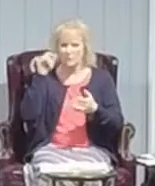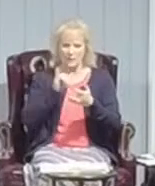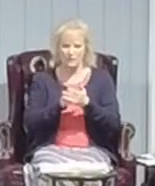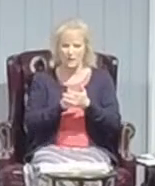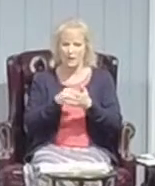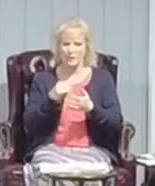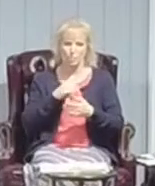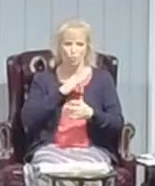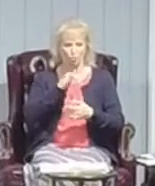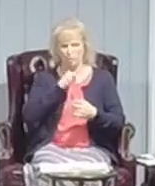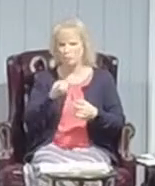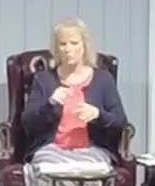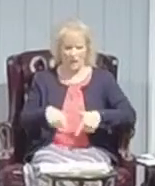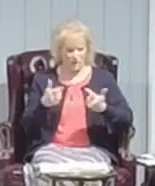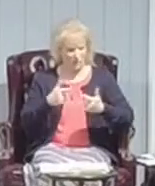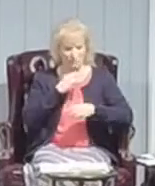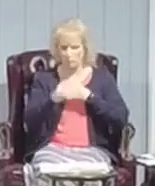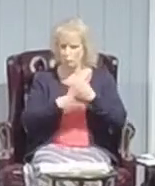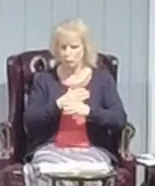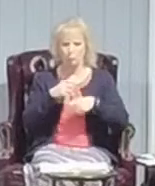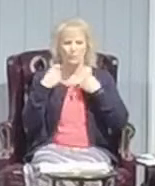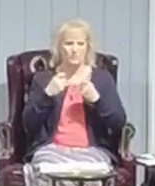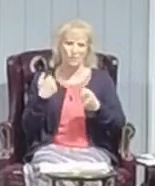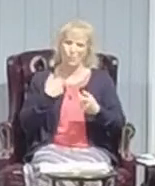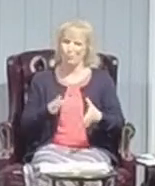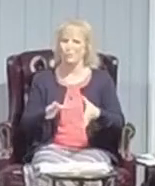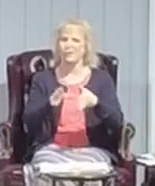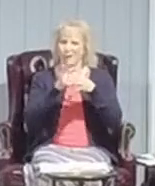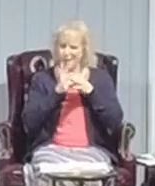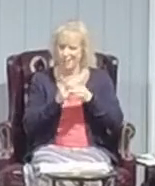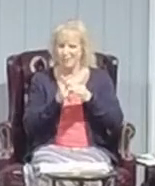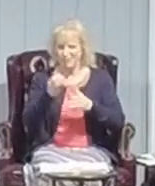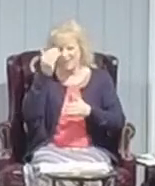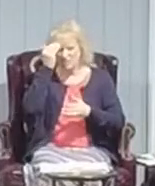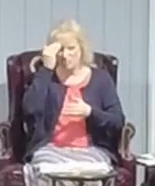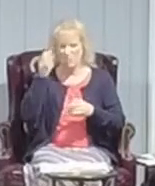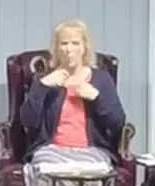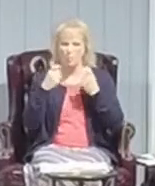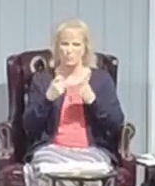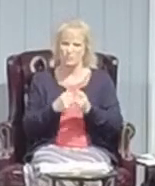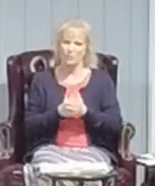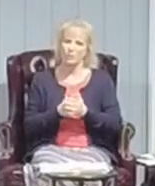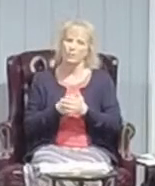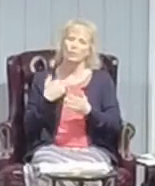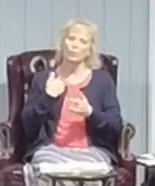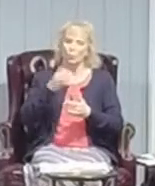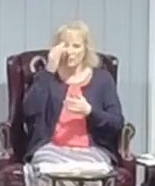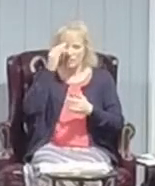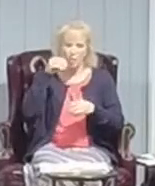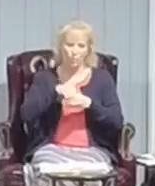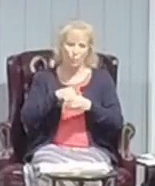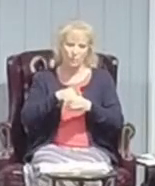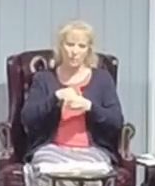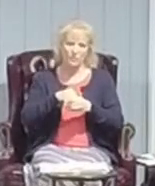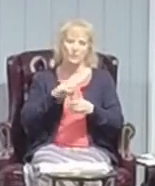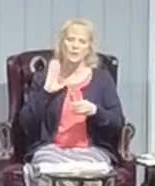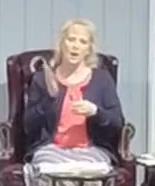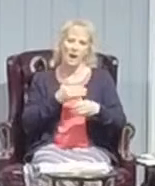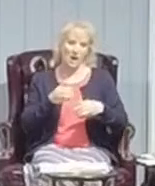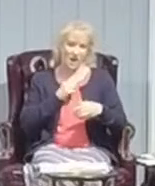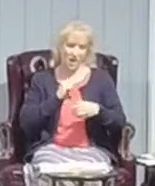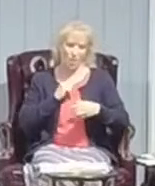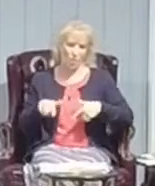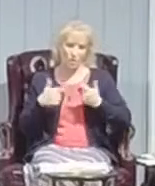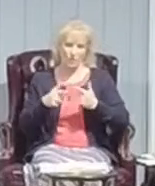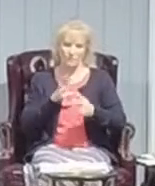we live in this world of sin. We're acquainted with sin. We know sin. We know it in our own lives. And in